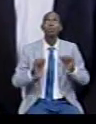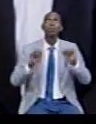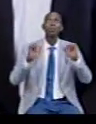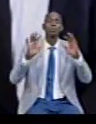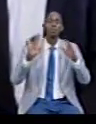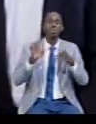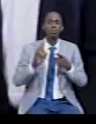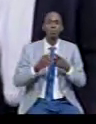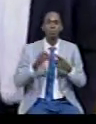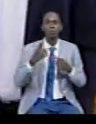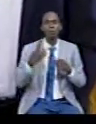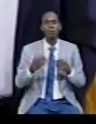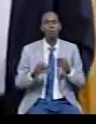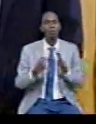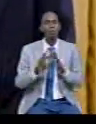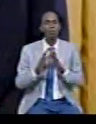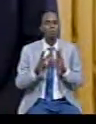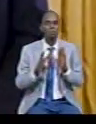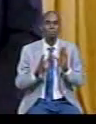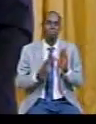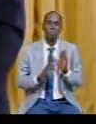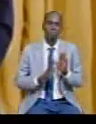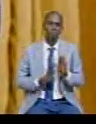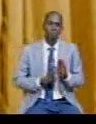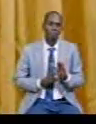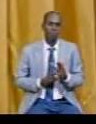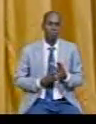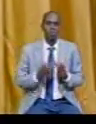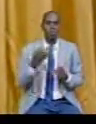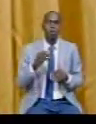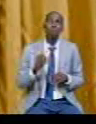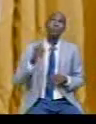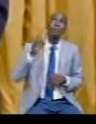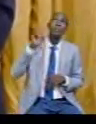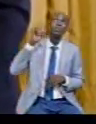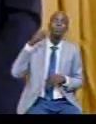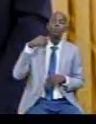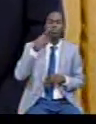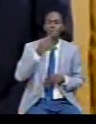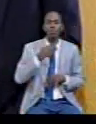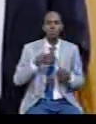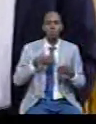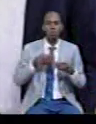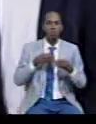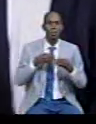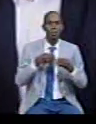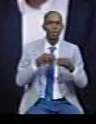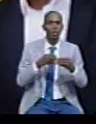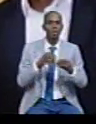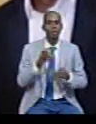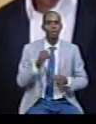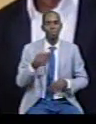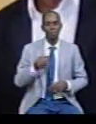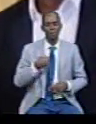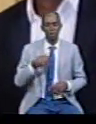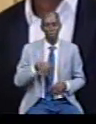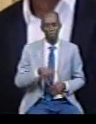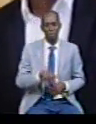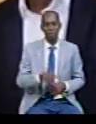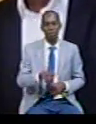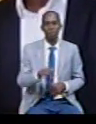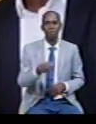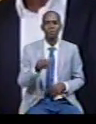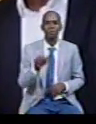submission to the will of him who guides me still